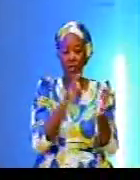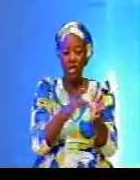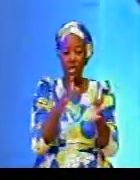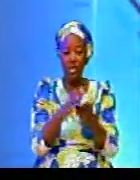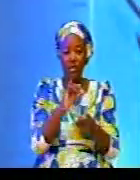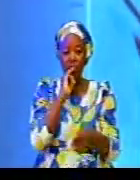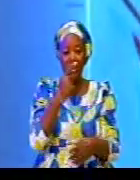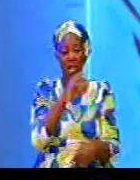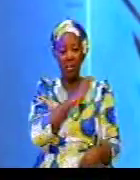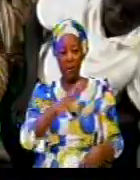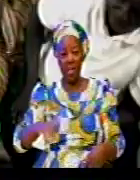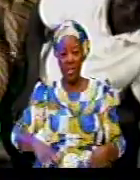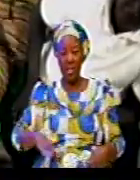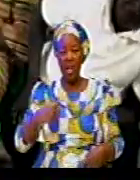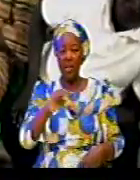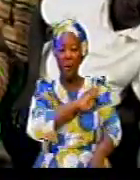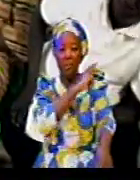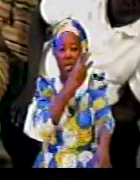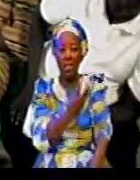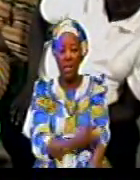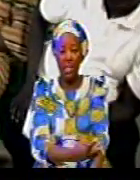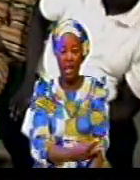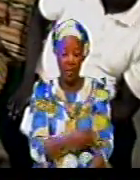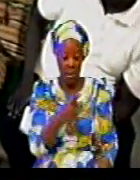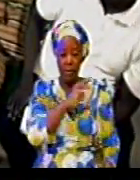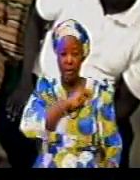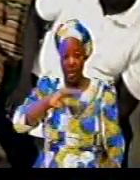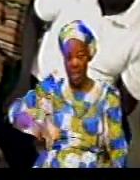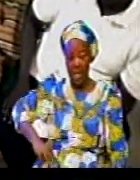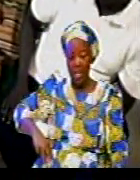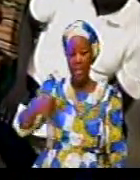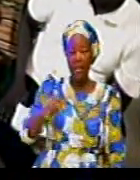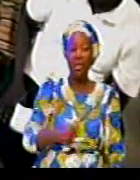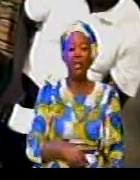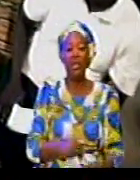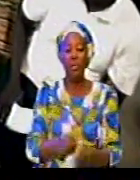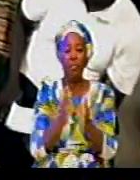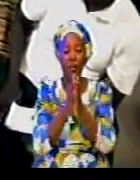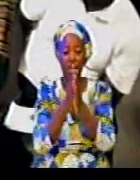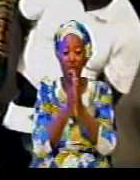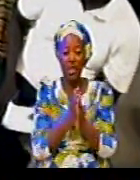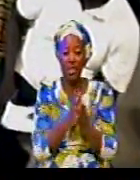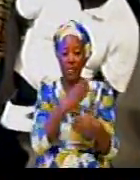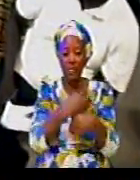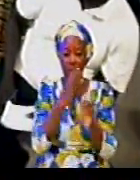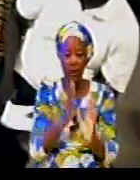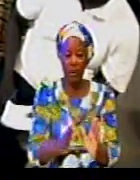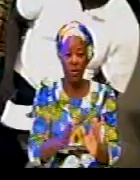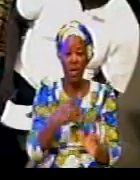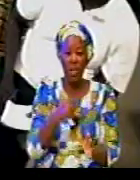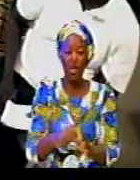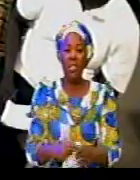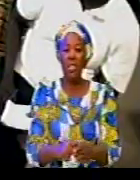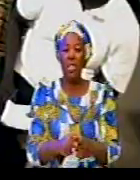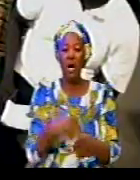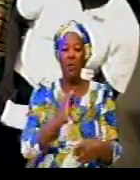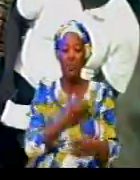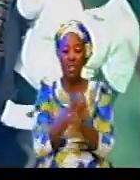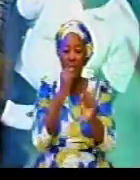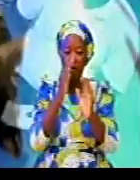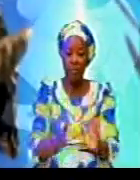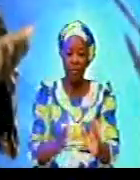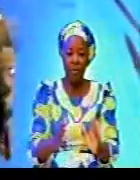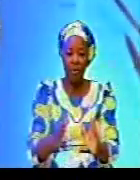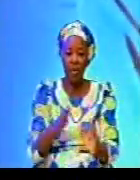that Jesus is the Christ, the Messiah, the Mediator, the Savior,